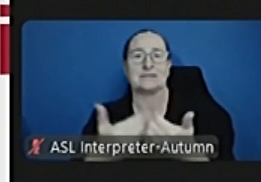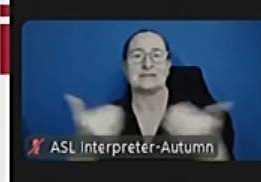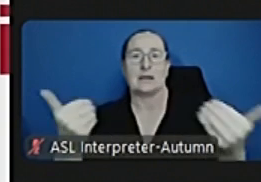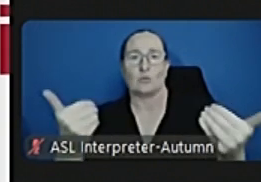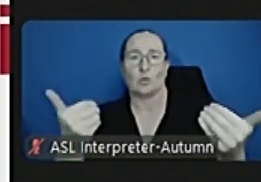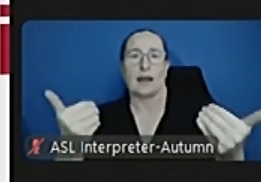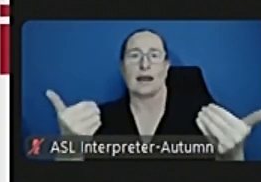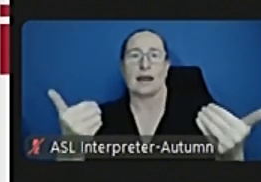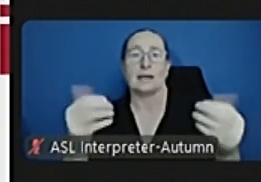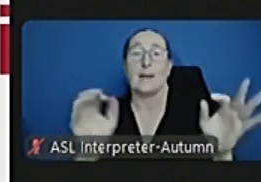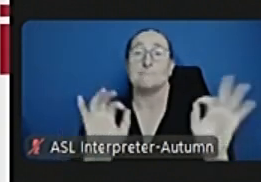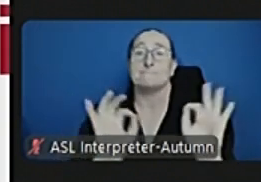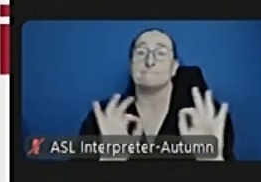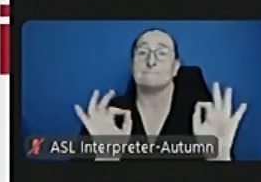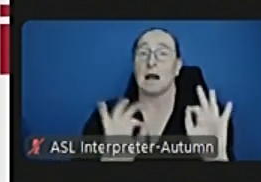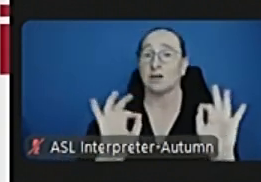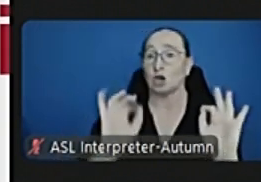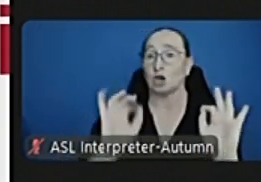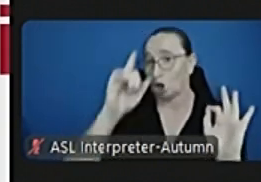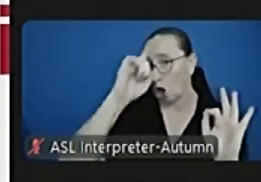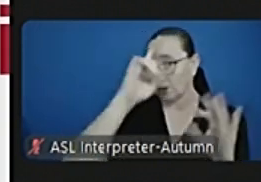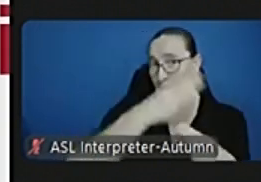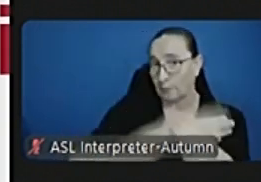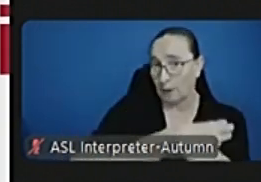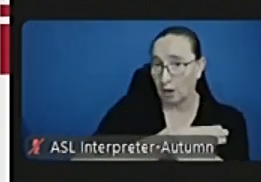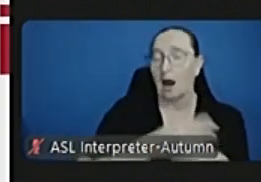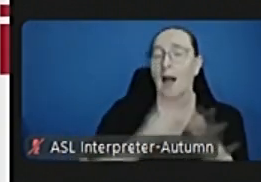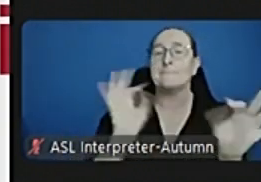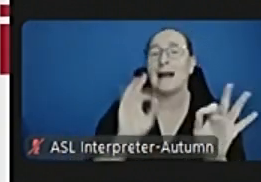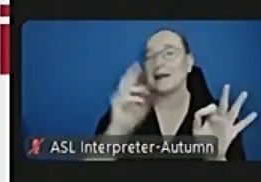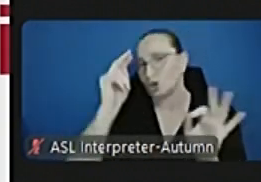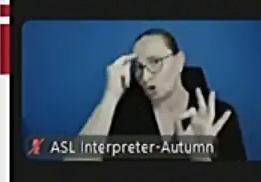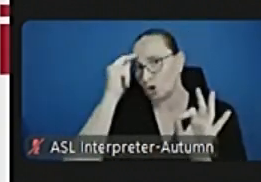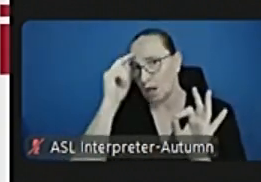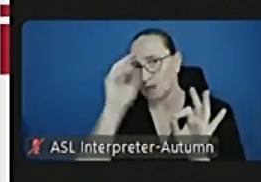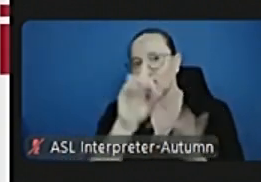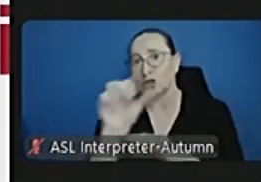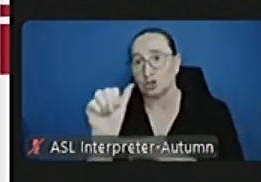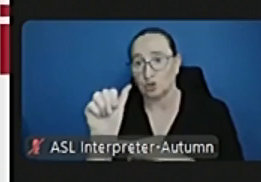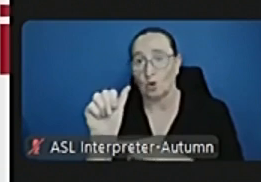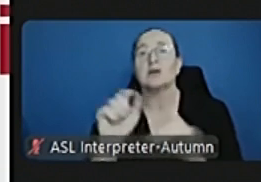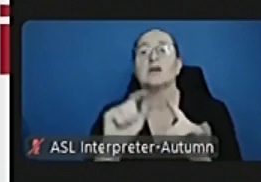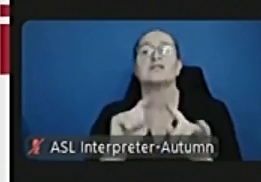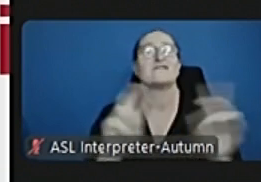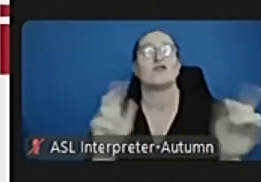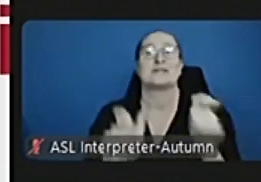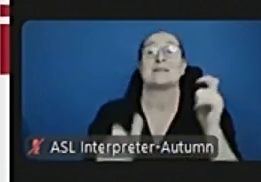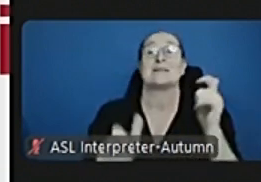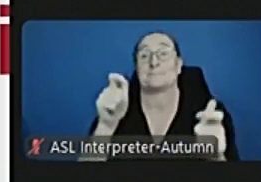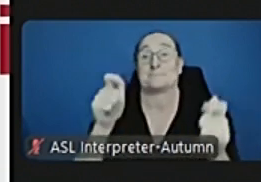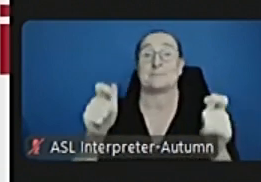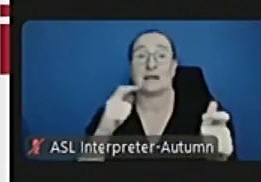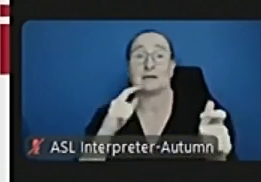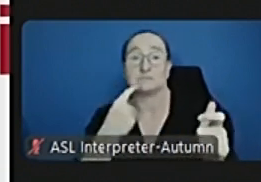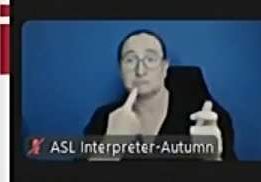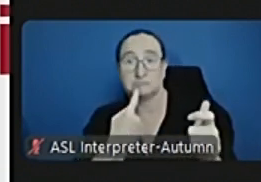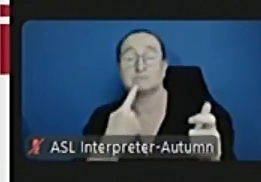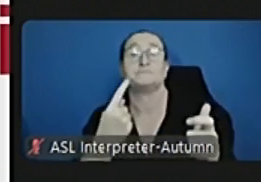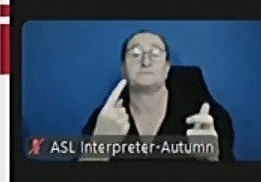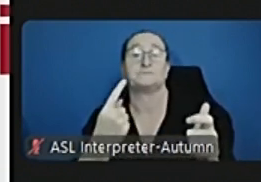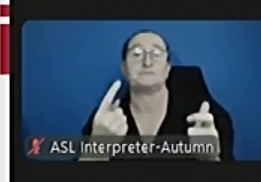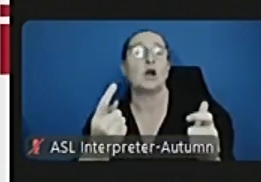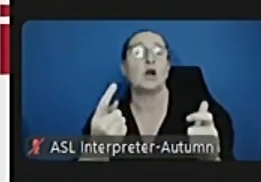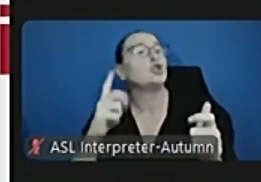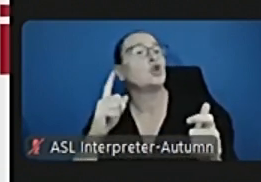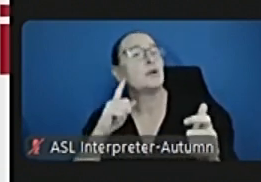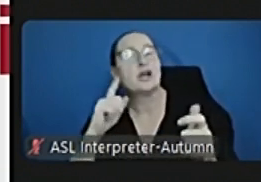minor cognitive impairment, minor neurological disorders versus major. So you'll hear that terminology